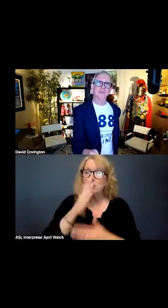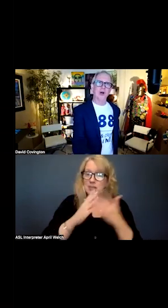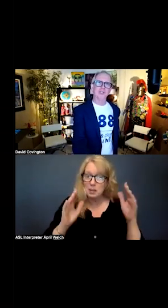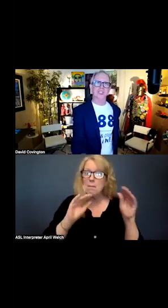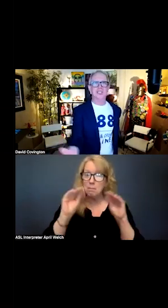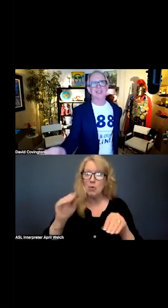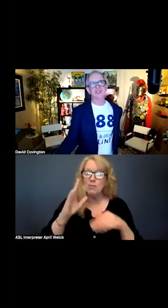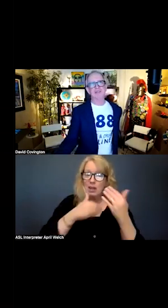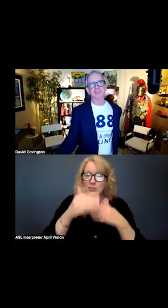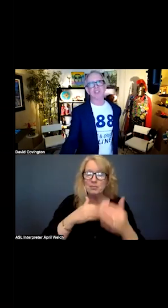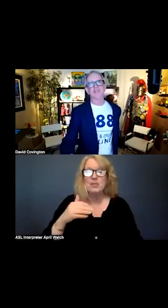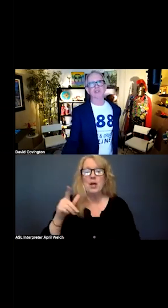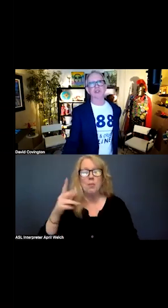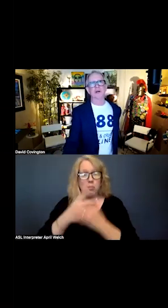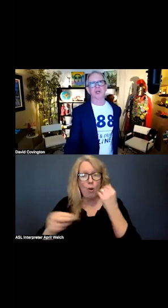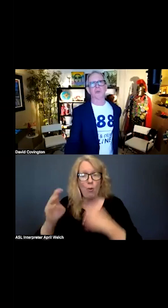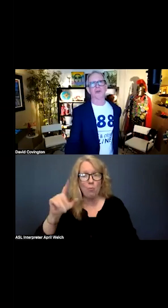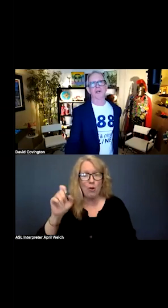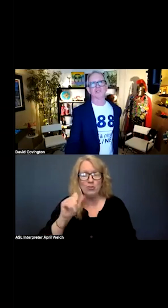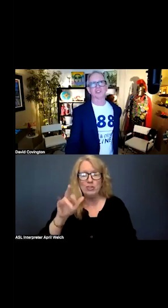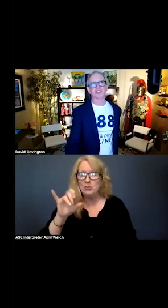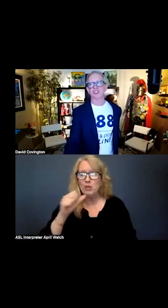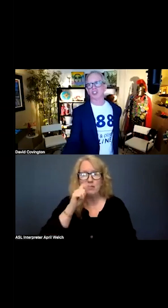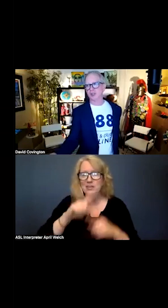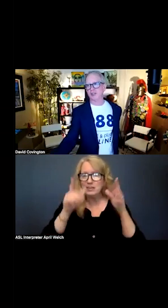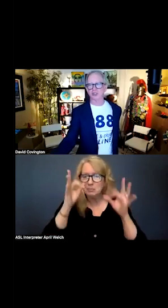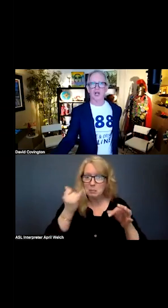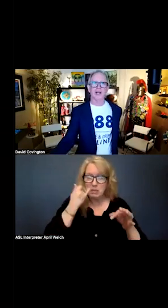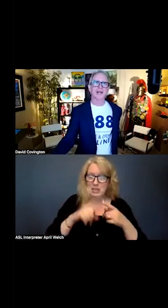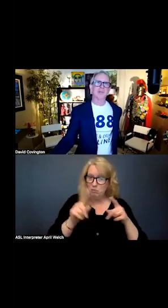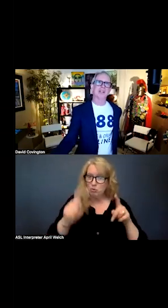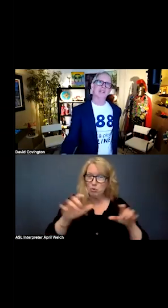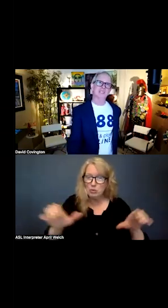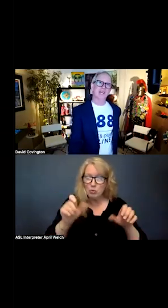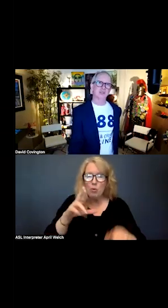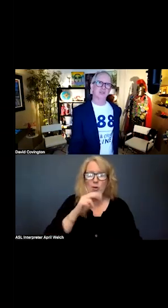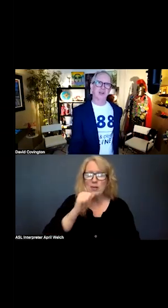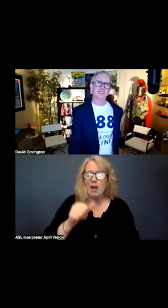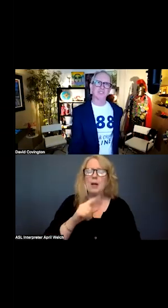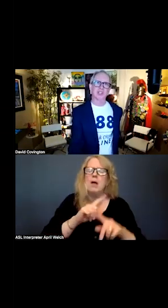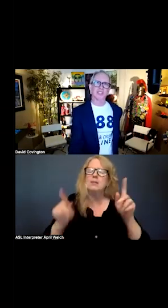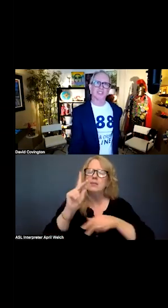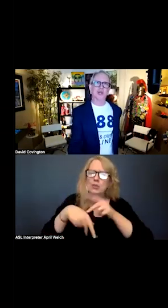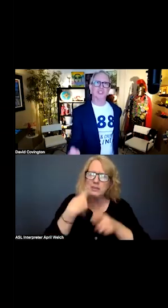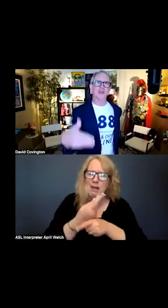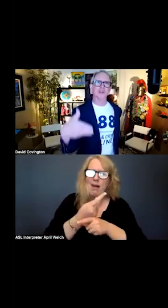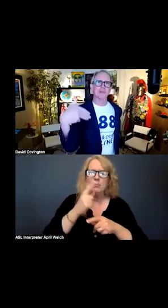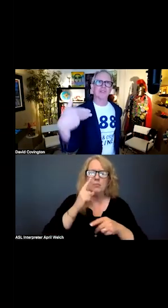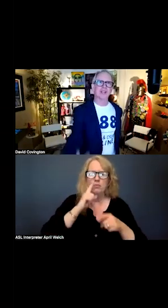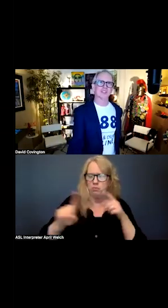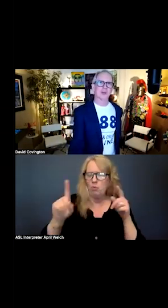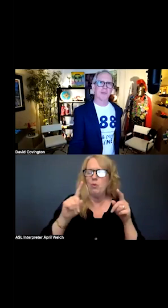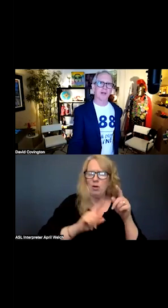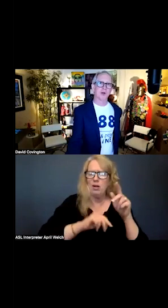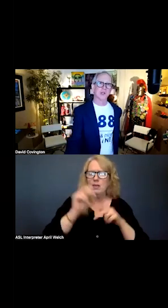as Margie and Travis didn't focus so much on whether crisis facilities should do this or not, but on different types of crisis facilities. And Margie talked about